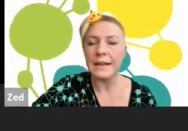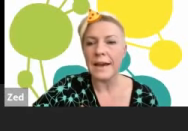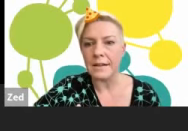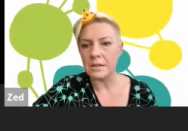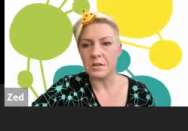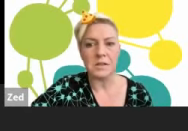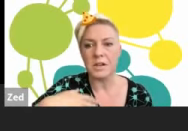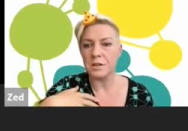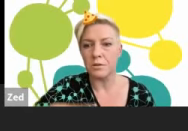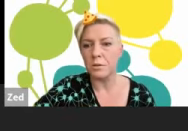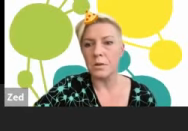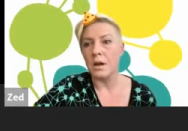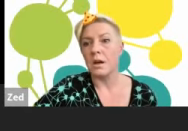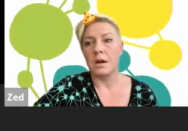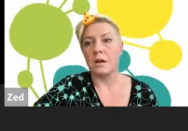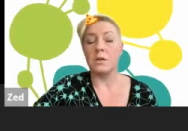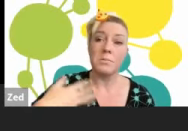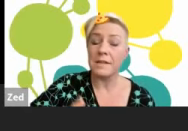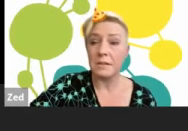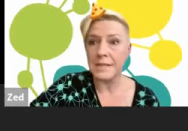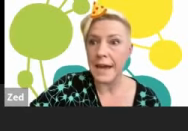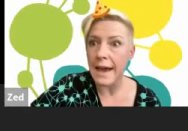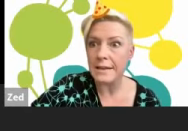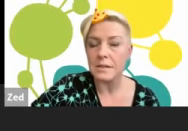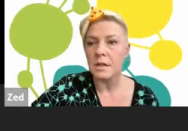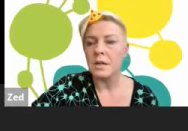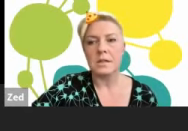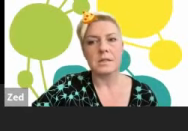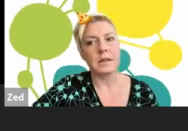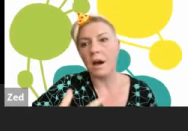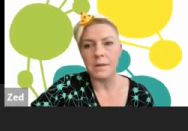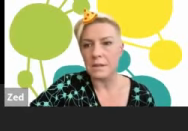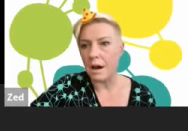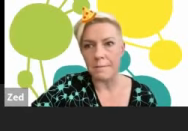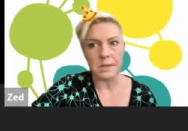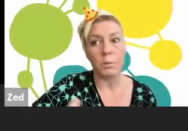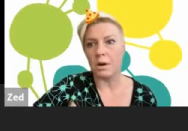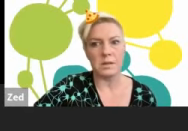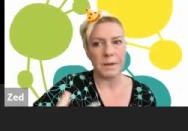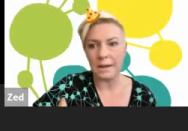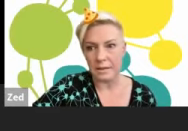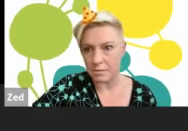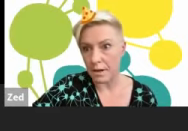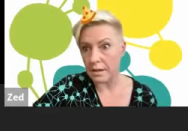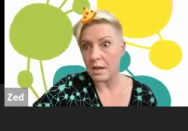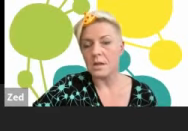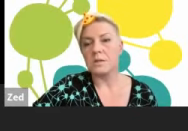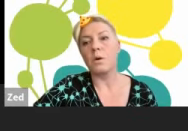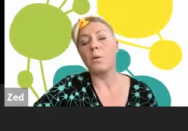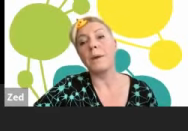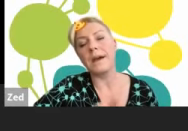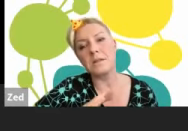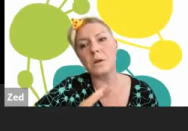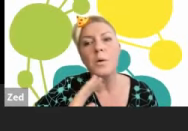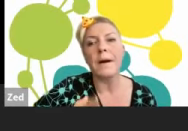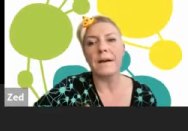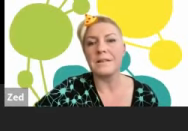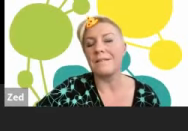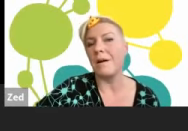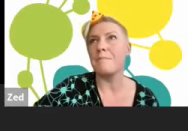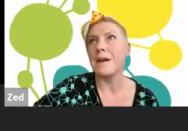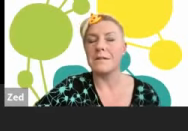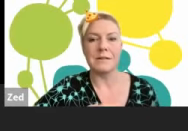the internet to search through huge amounts of text to see how many times a word appears, right? So we had to